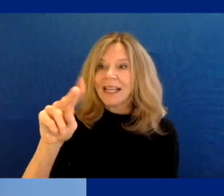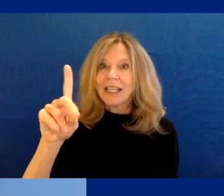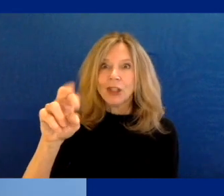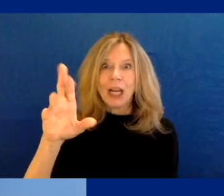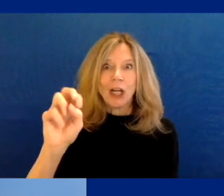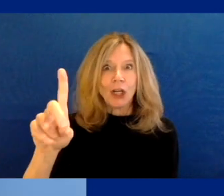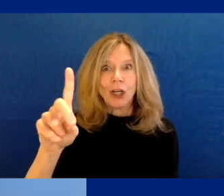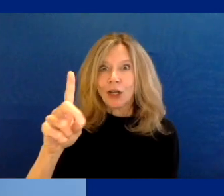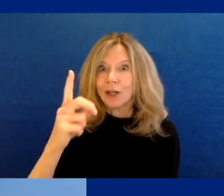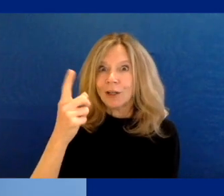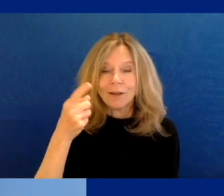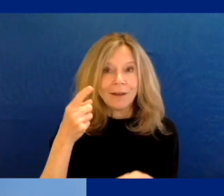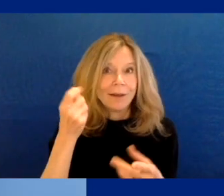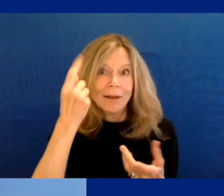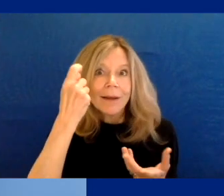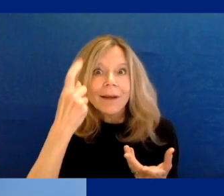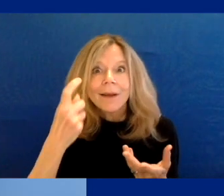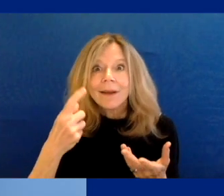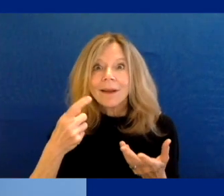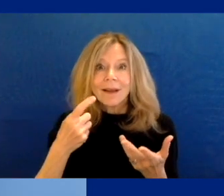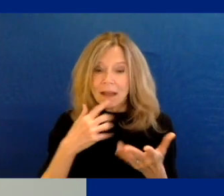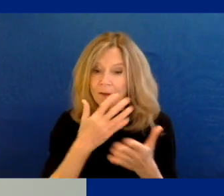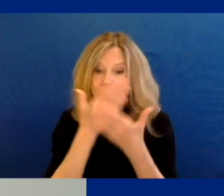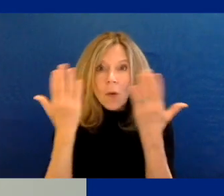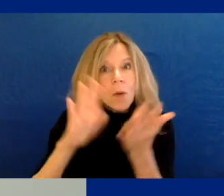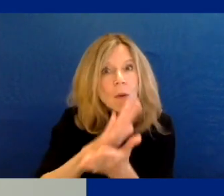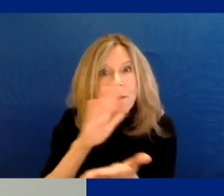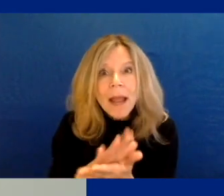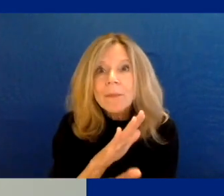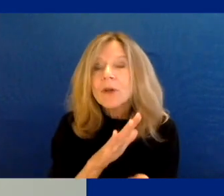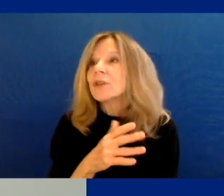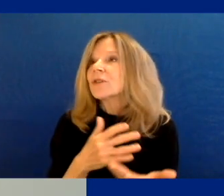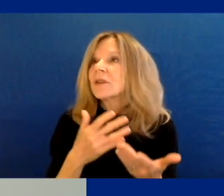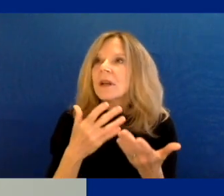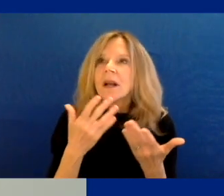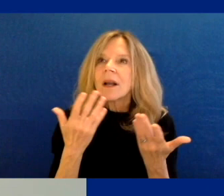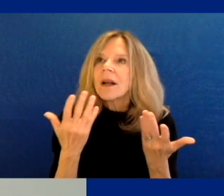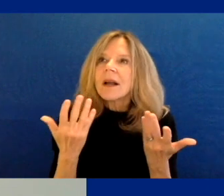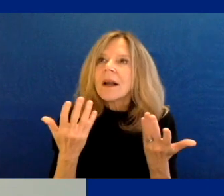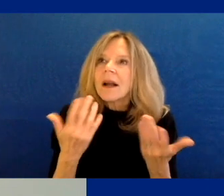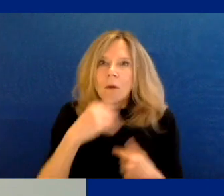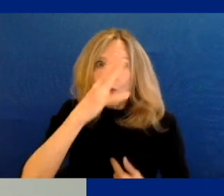gendered, right? Like the experience of being undocumented,